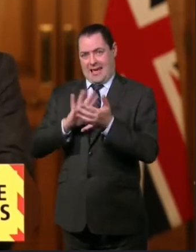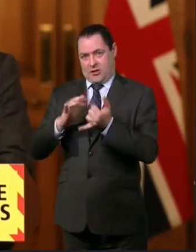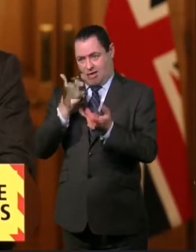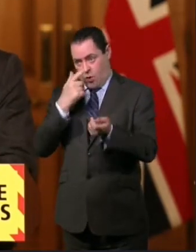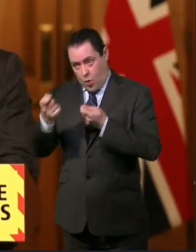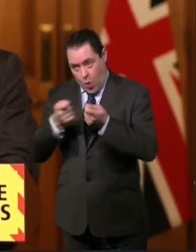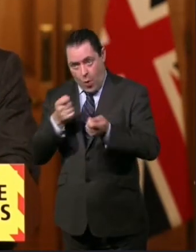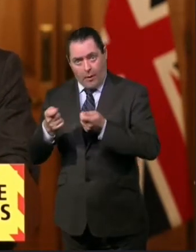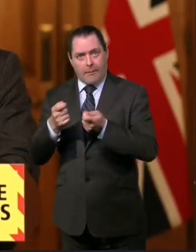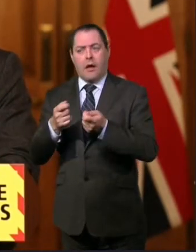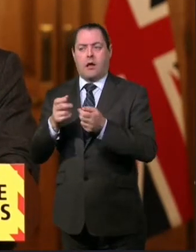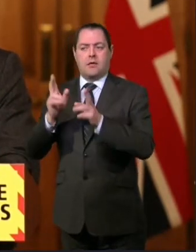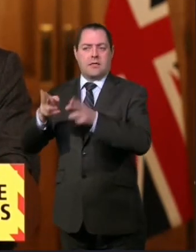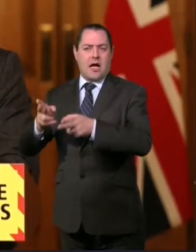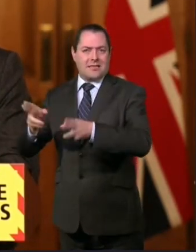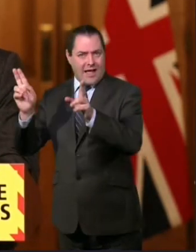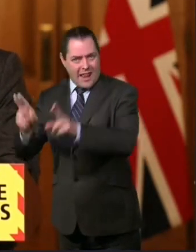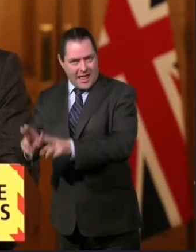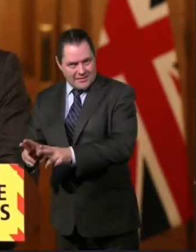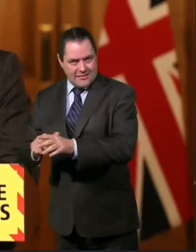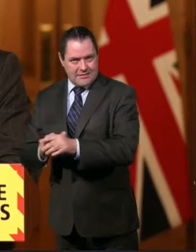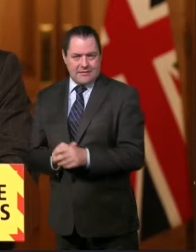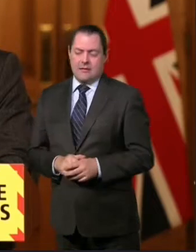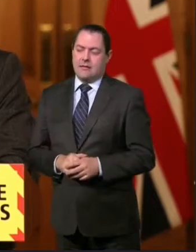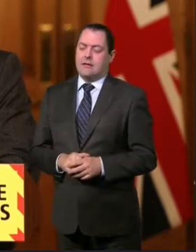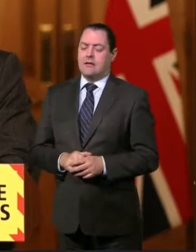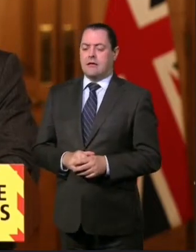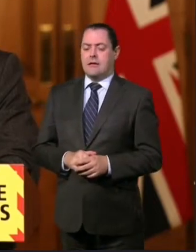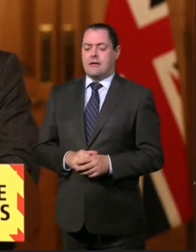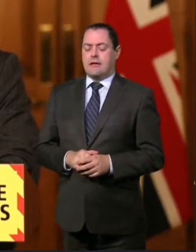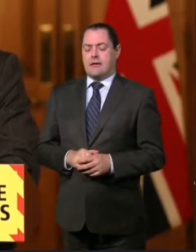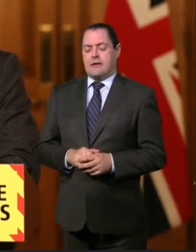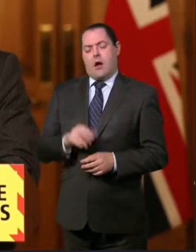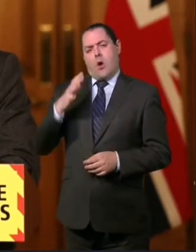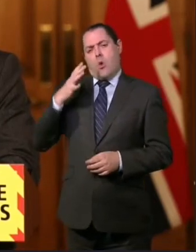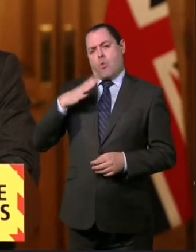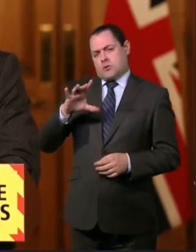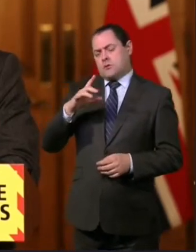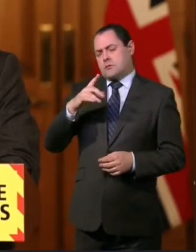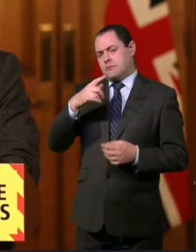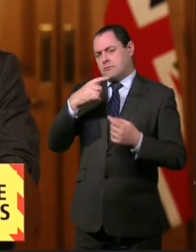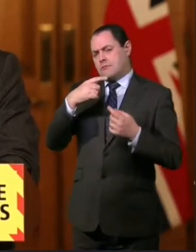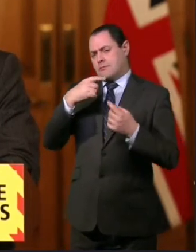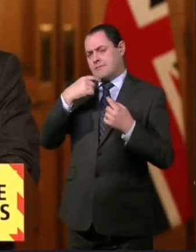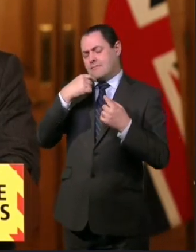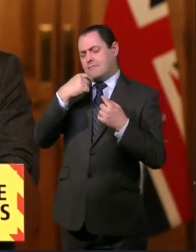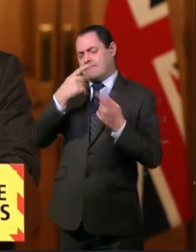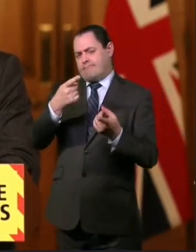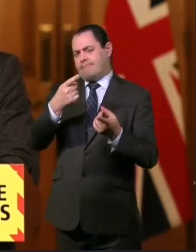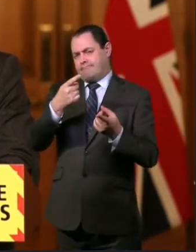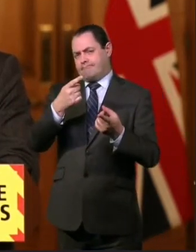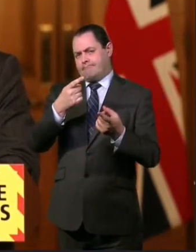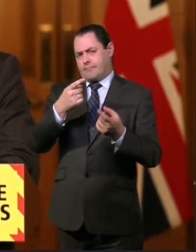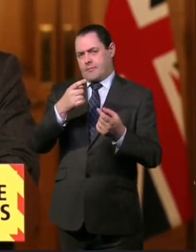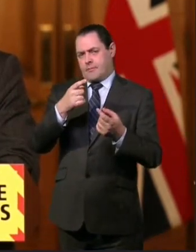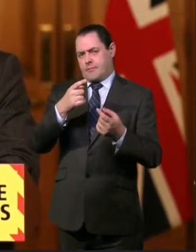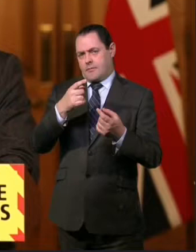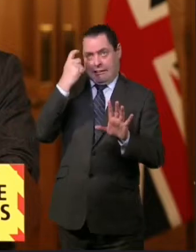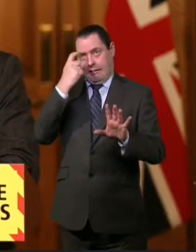uppermost in your minds. All current evidence continues to show that both the vaccines we're currently